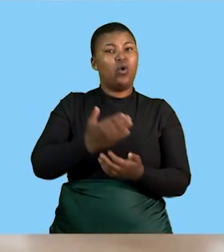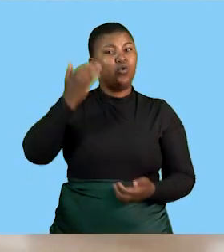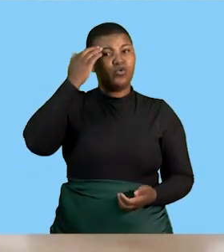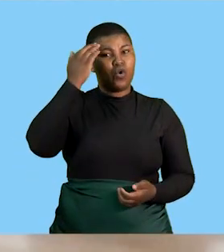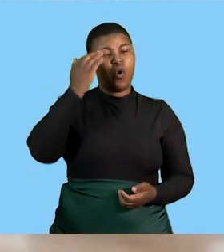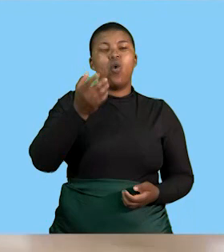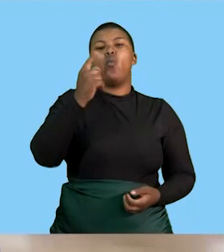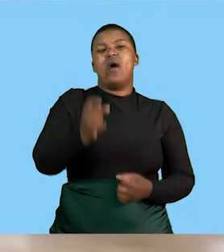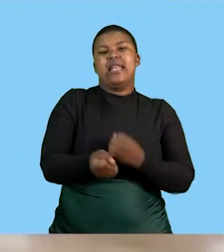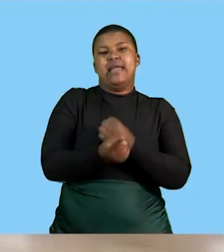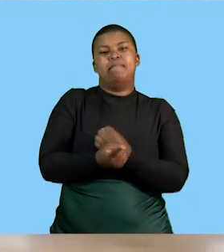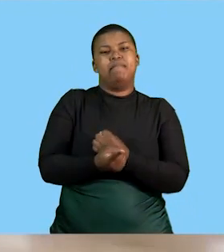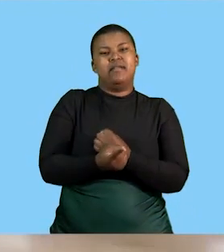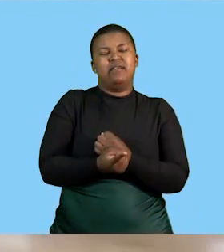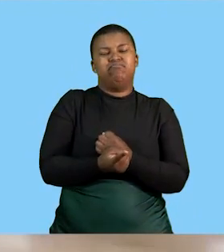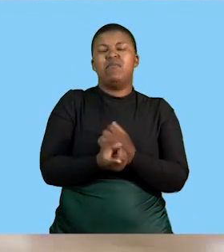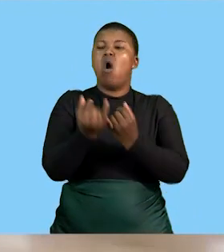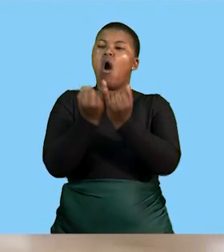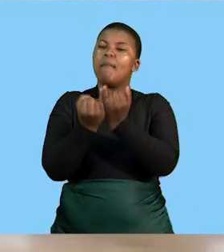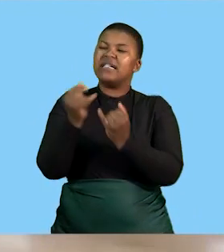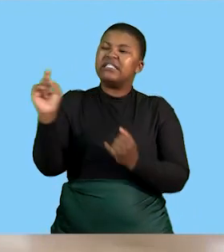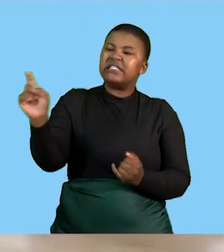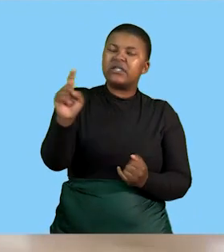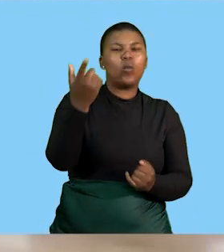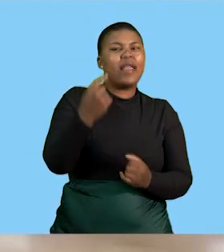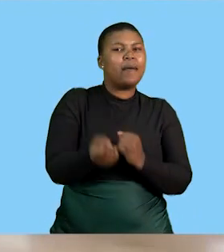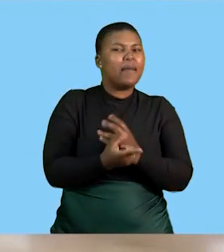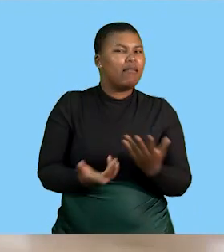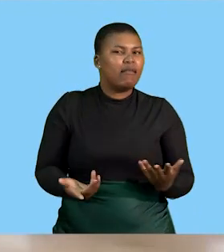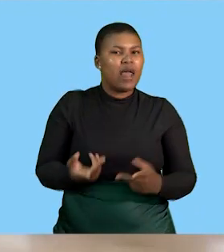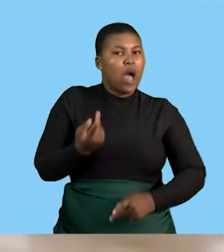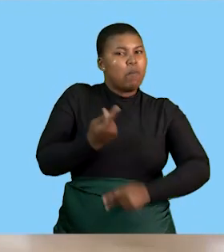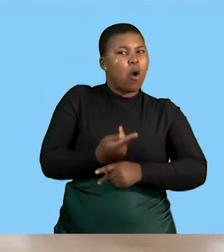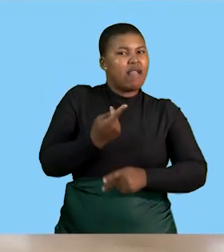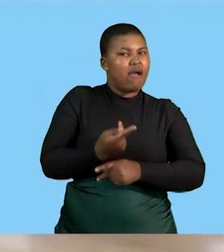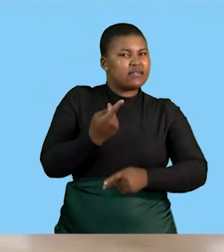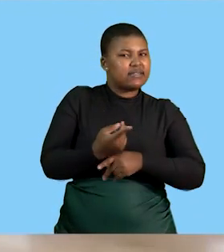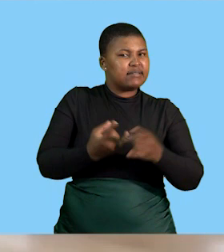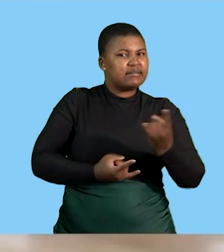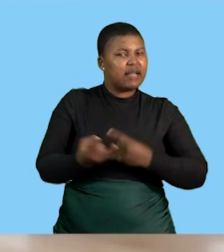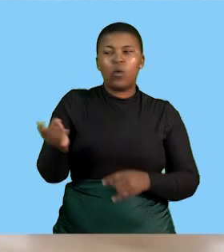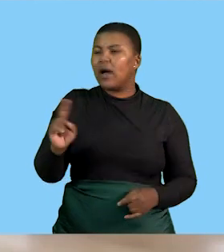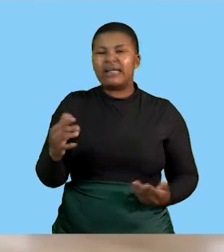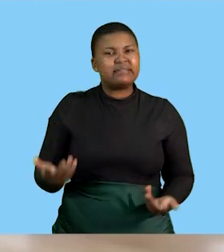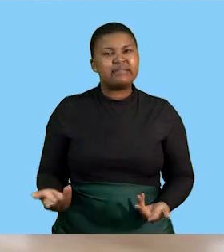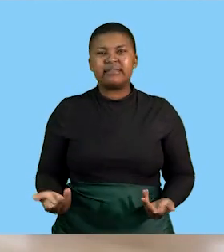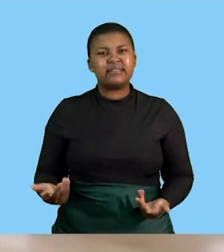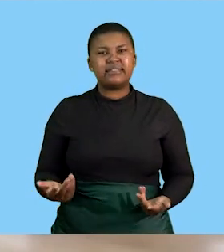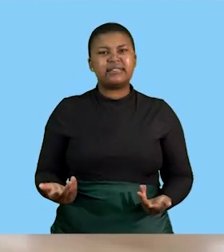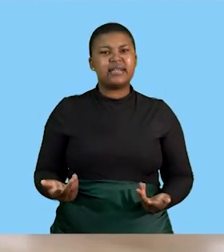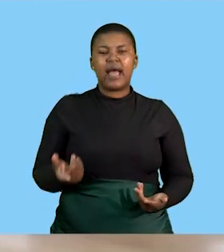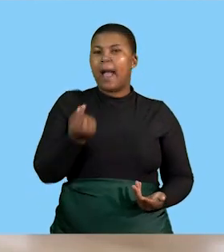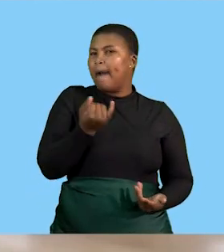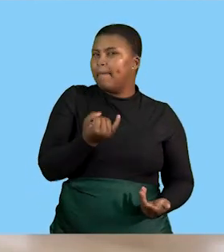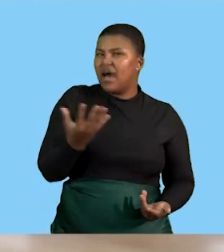what is happening with our competitors. What products are they supplying to our consumers? What is their prices?